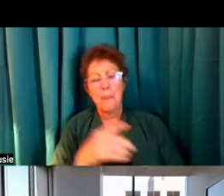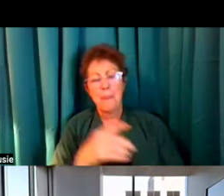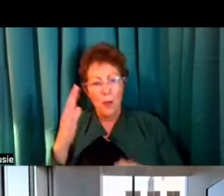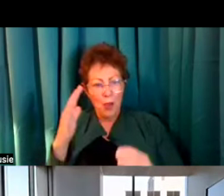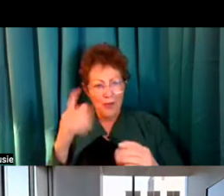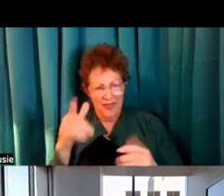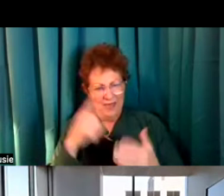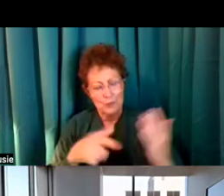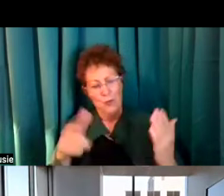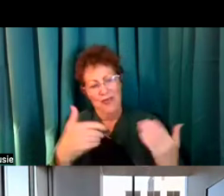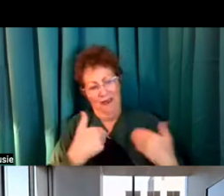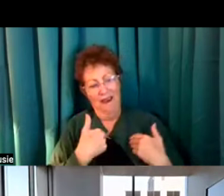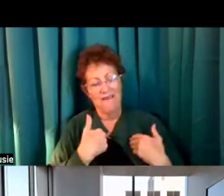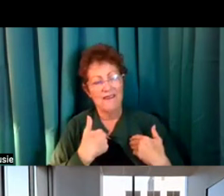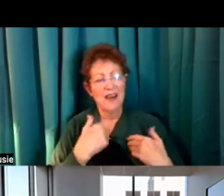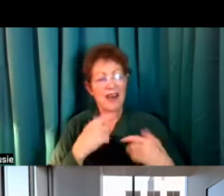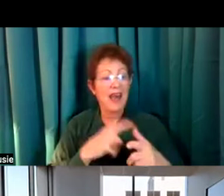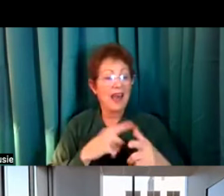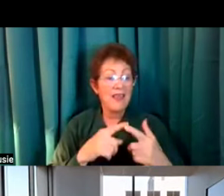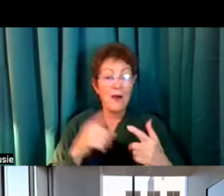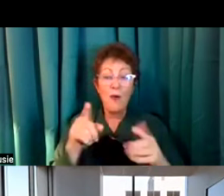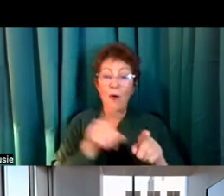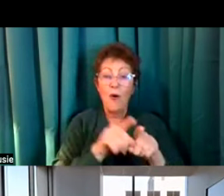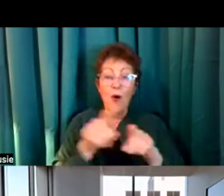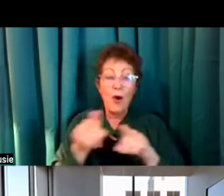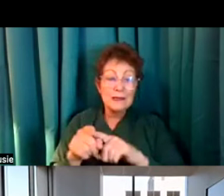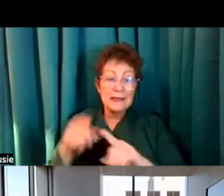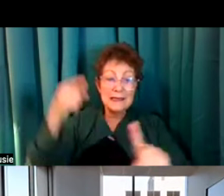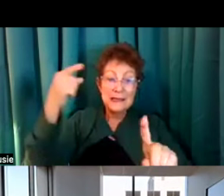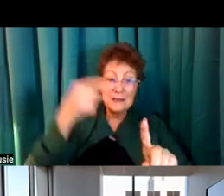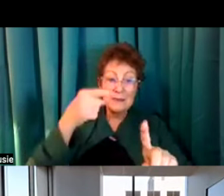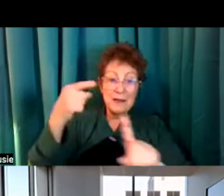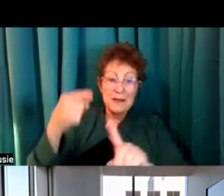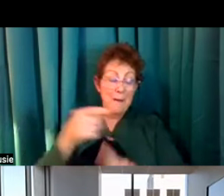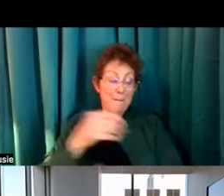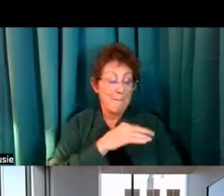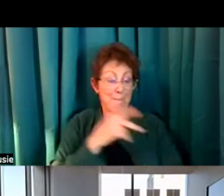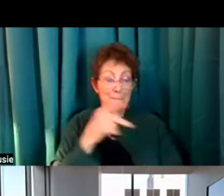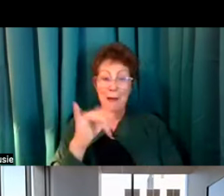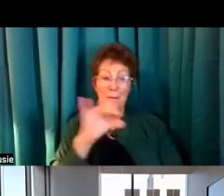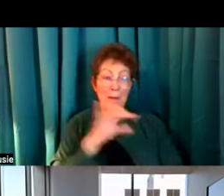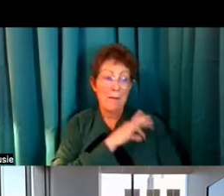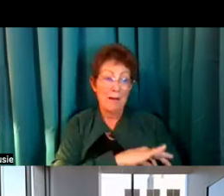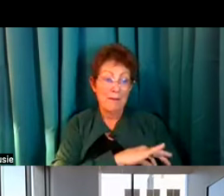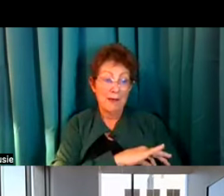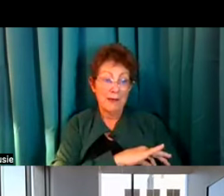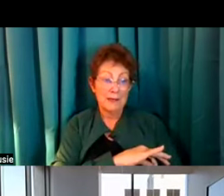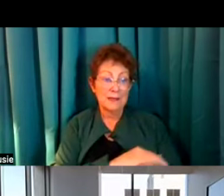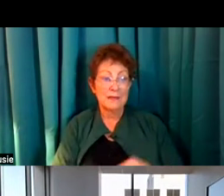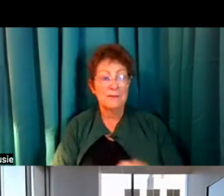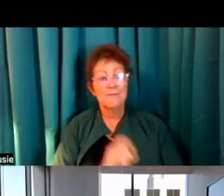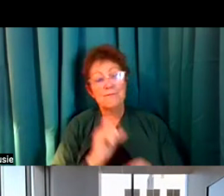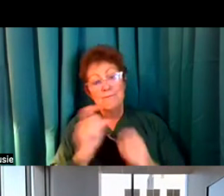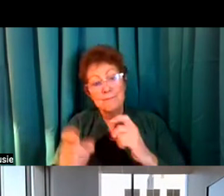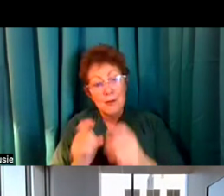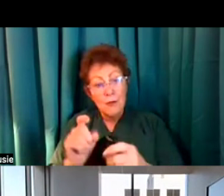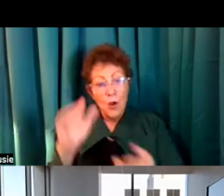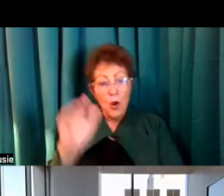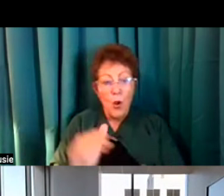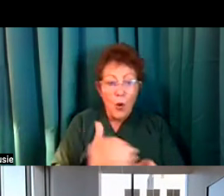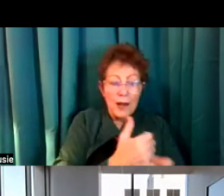have. Then they can also specify specific public benefits. So providing low-income